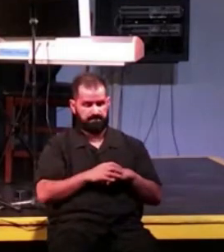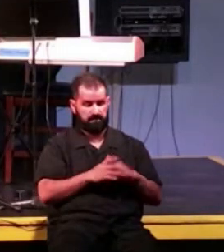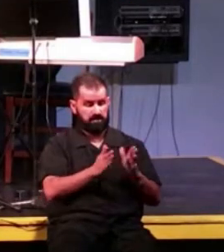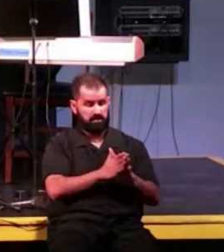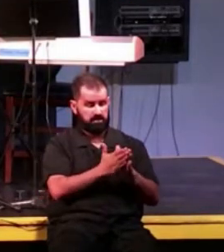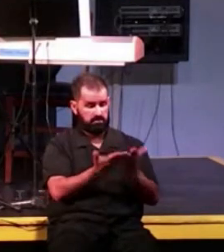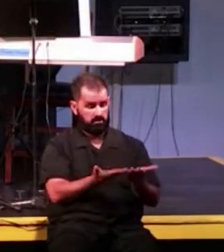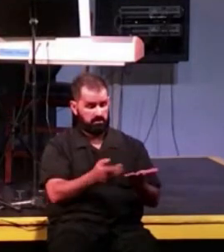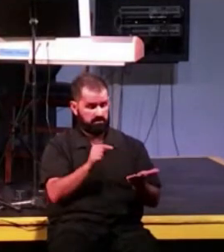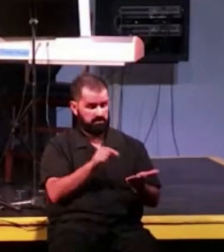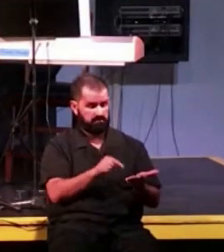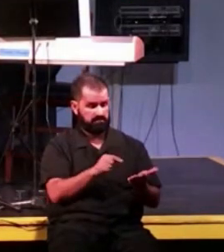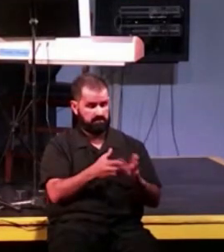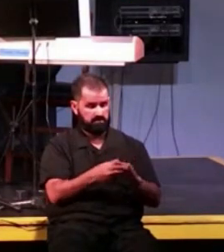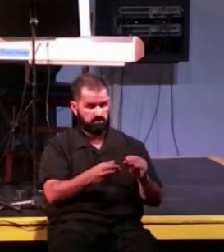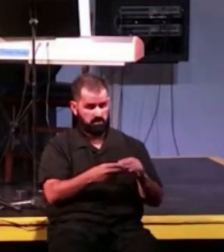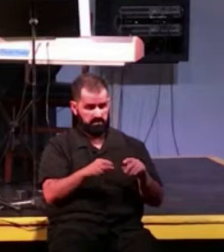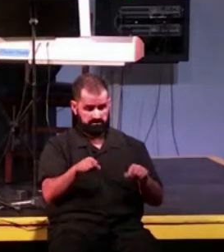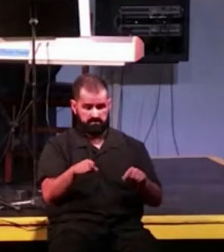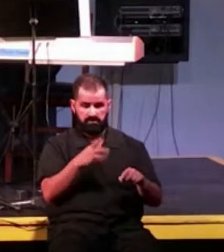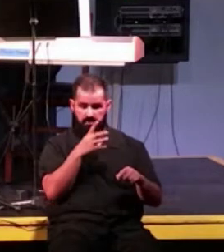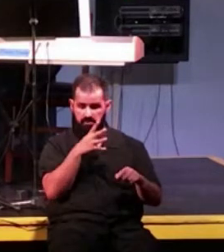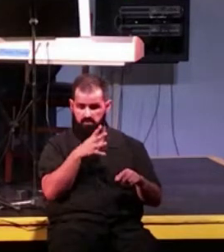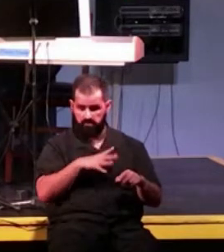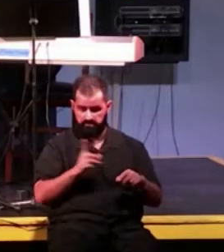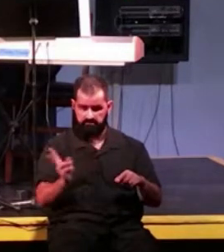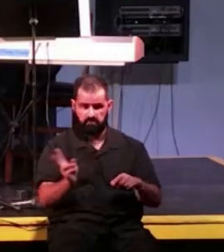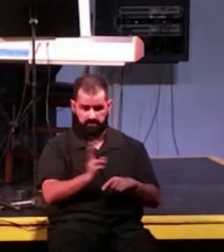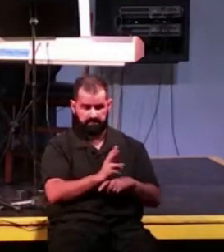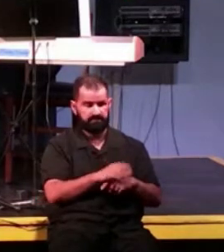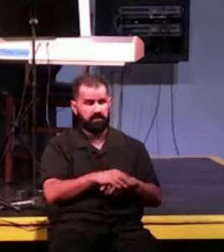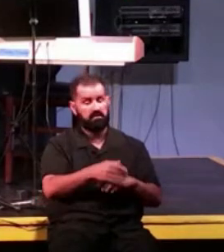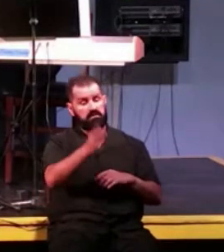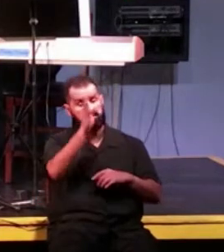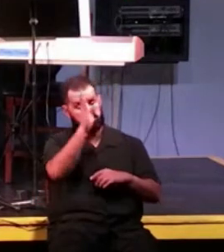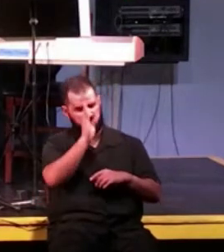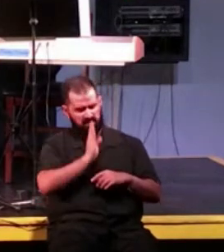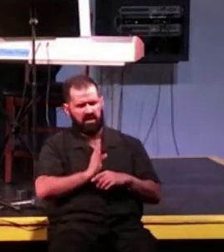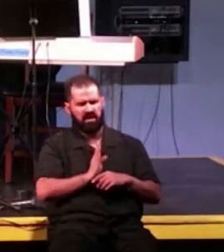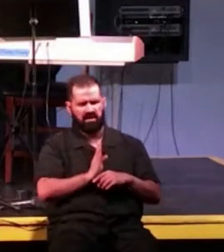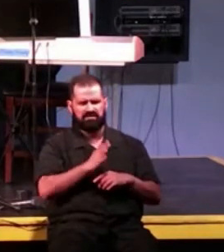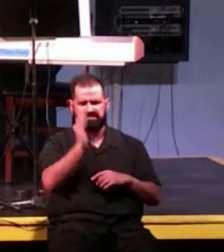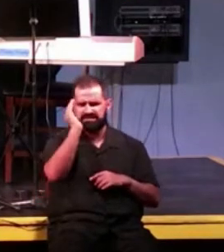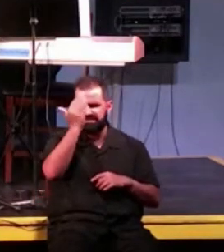the book of Ruth, ironically, God looks to be ruthless.